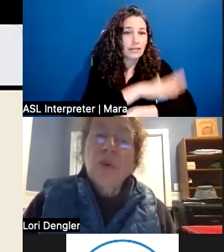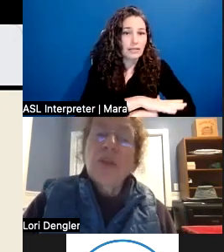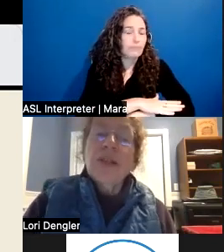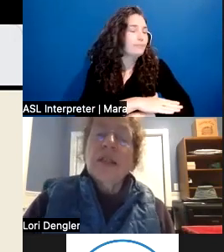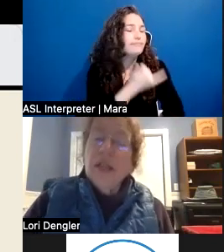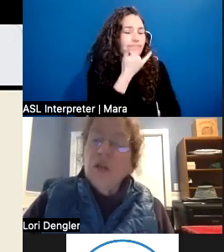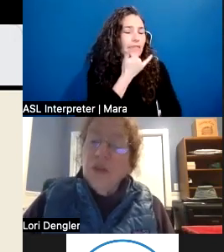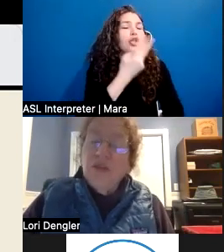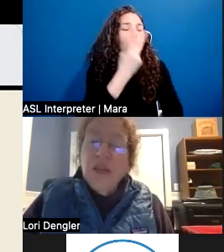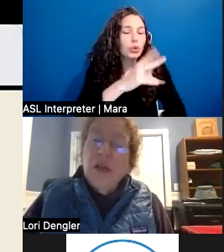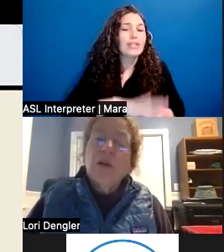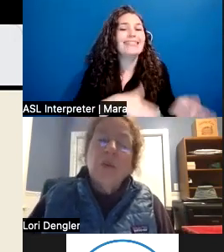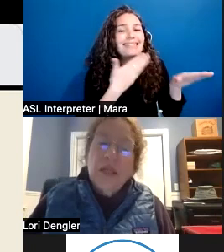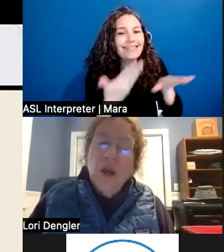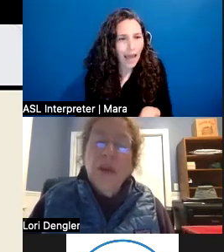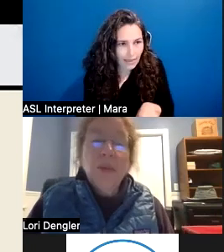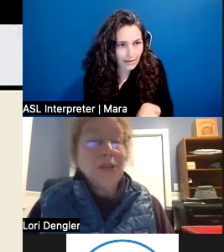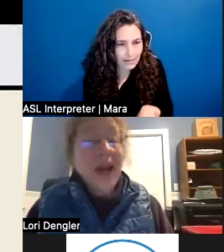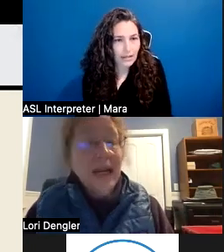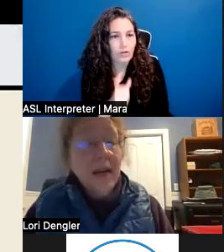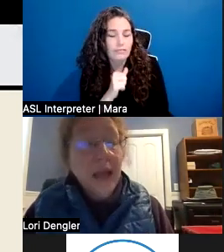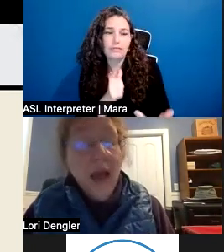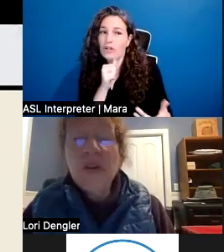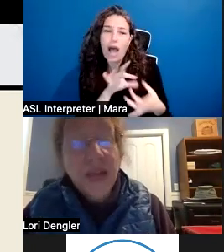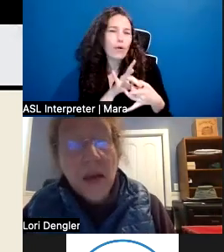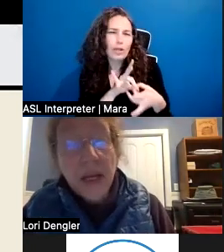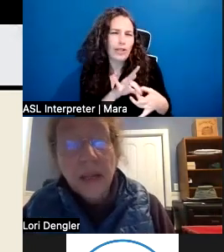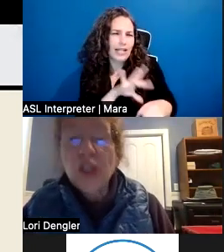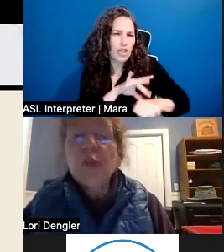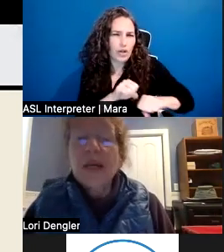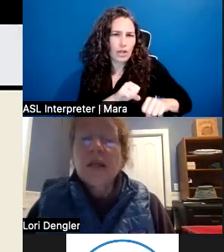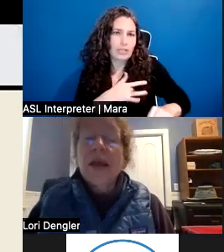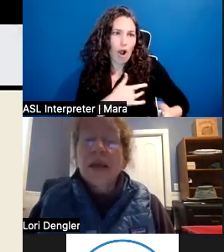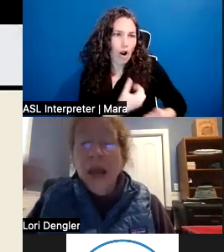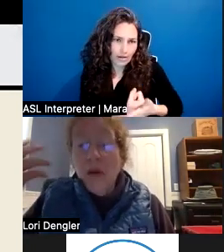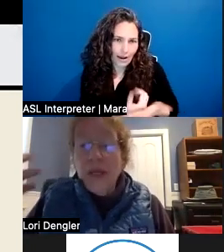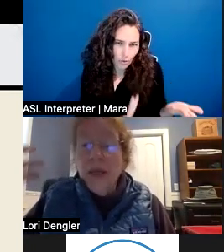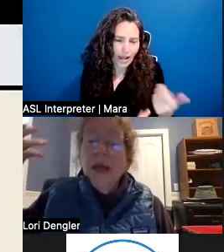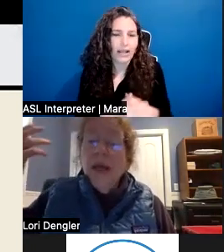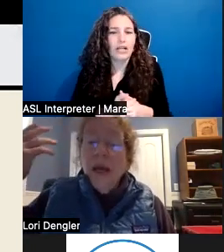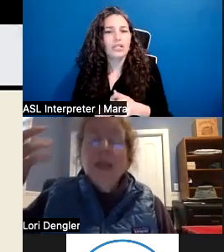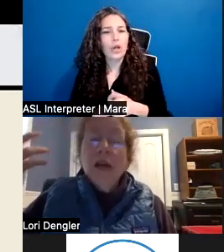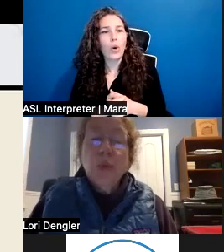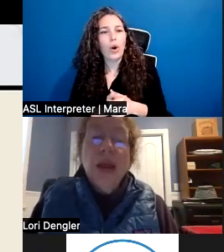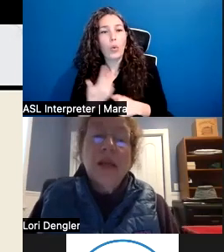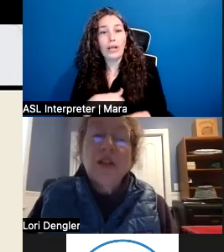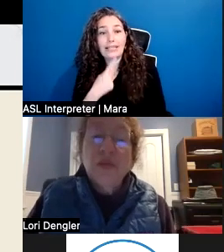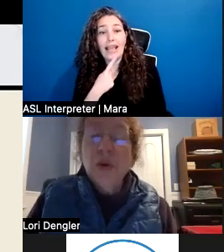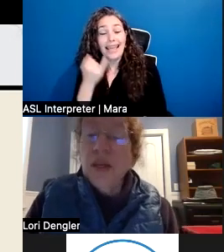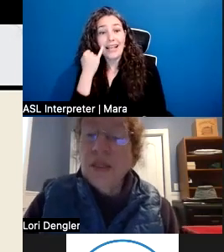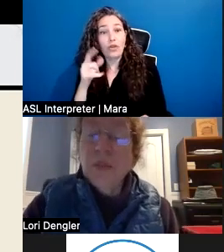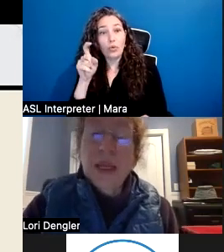people tools to deal with the fear, we tell people, try to get into the habit of counting, just because counting allows your brain